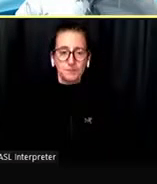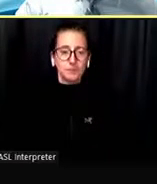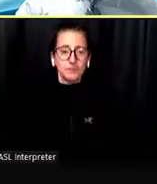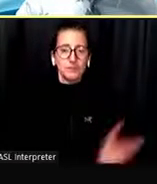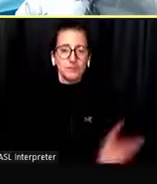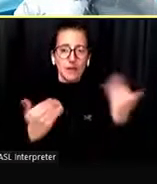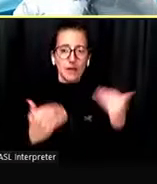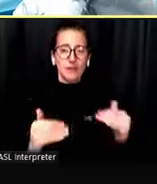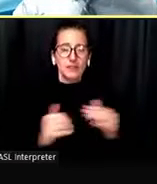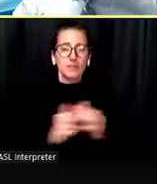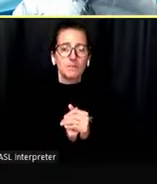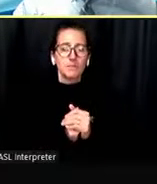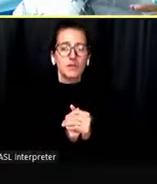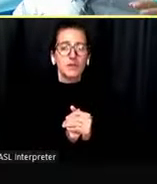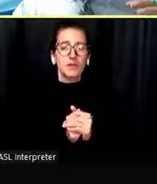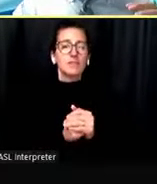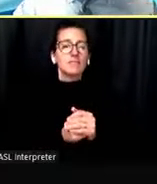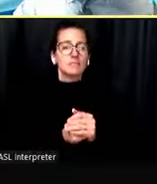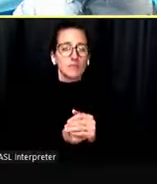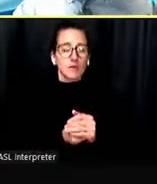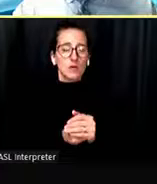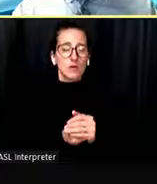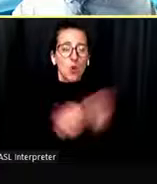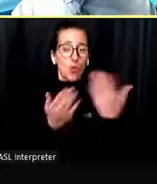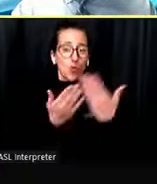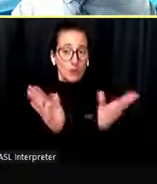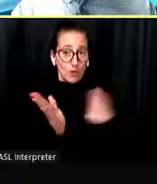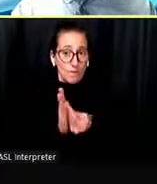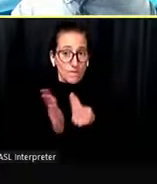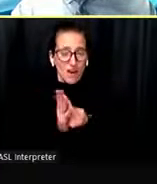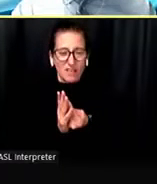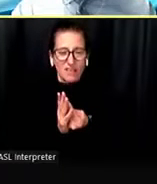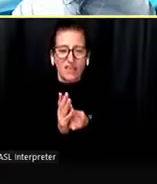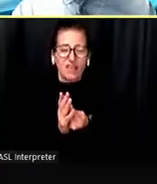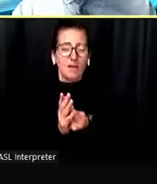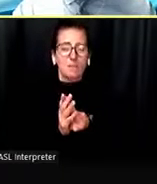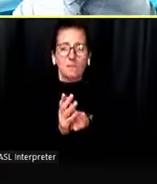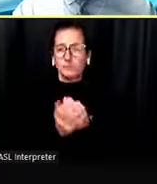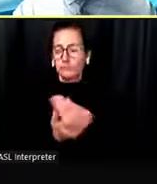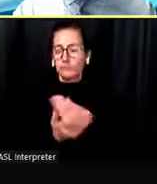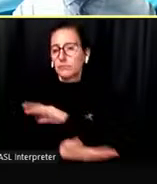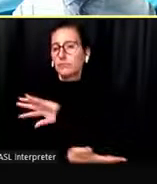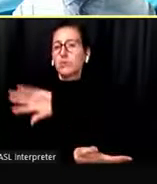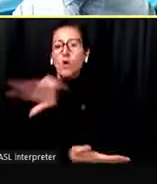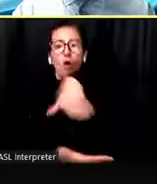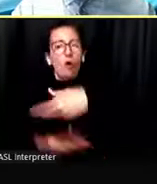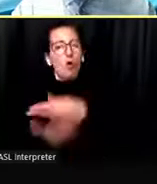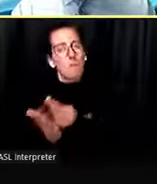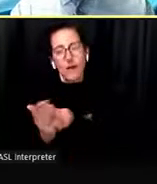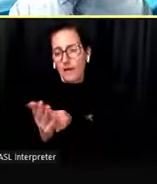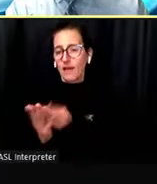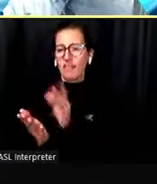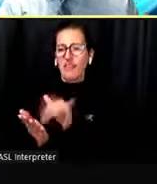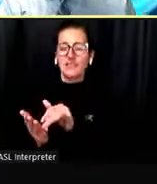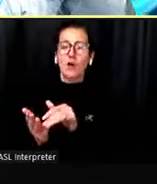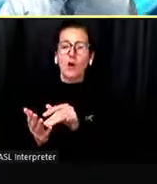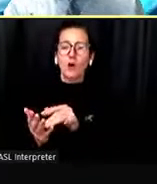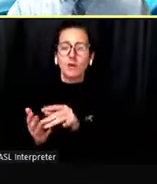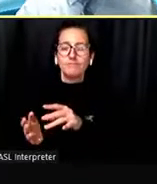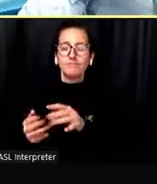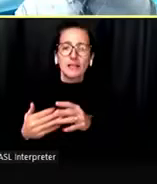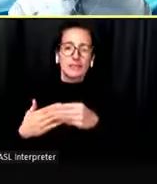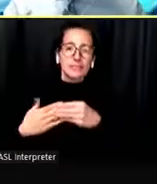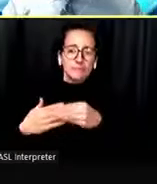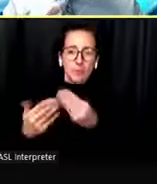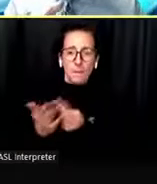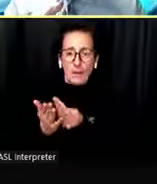So as I was mentioning, the general fund is a catch-all fund that accounts for the county's discretionary resources and associated expenditures.